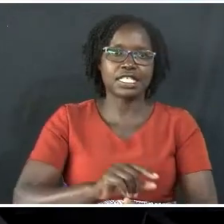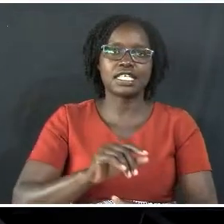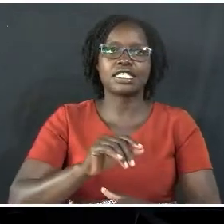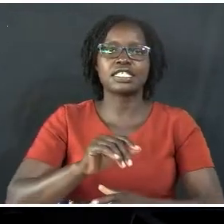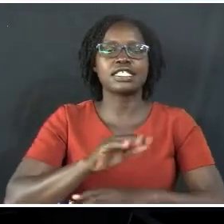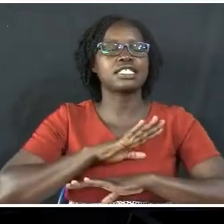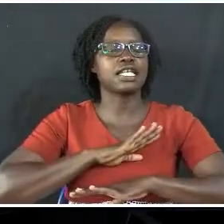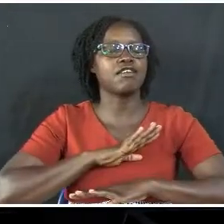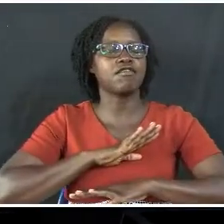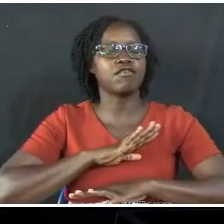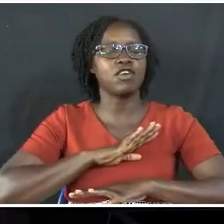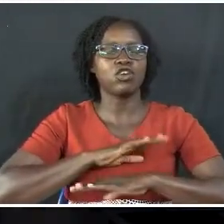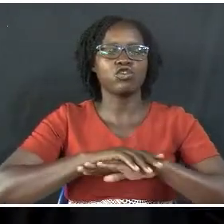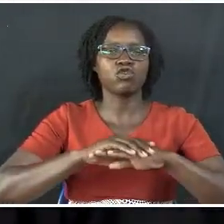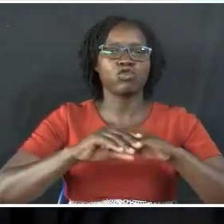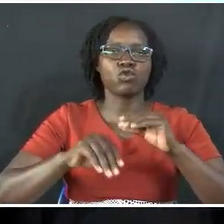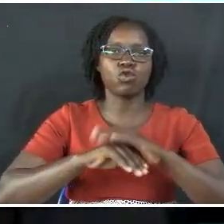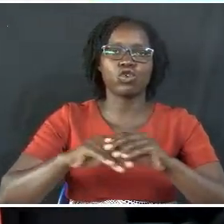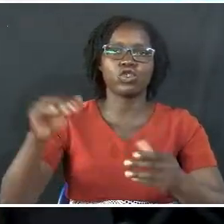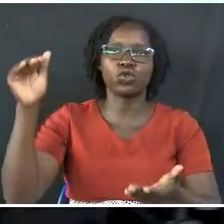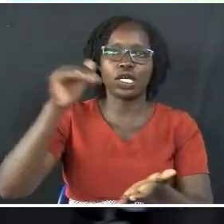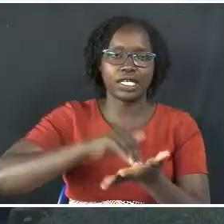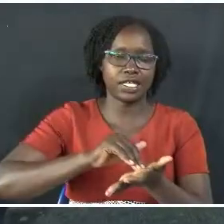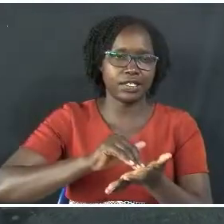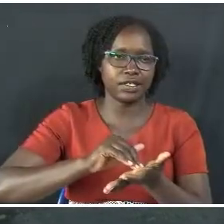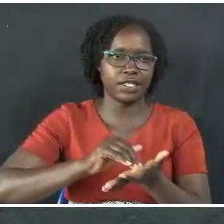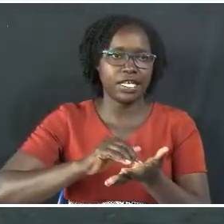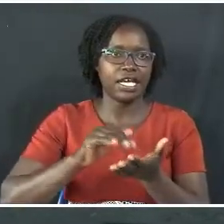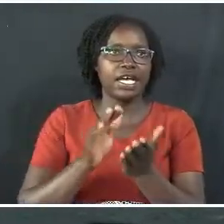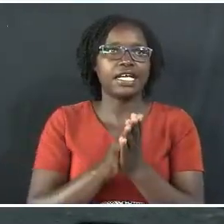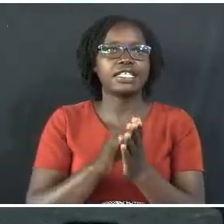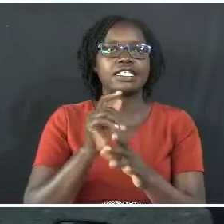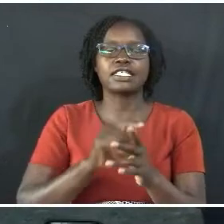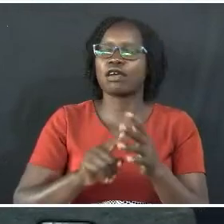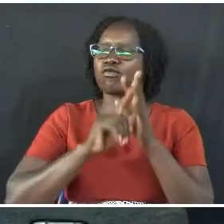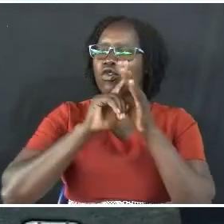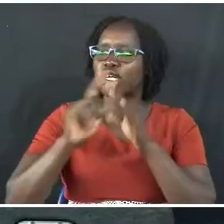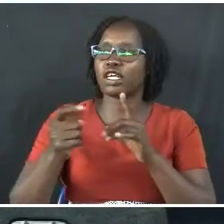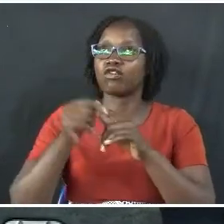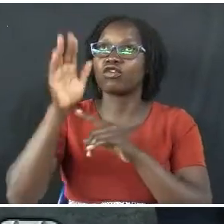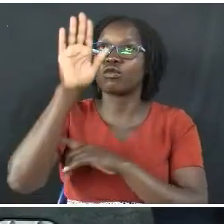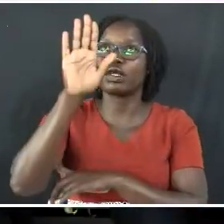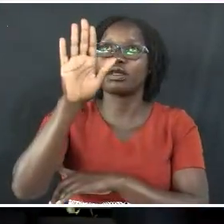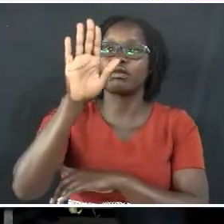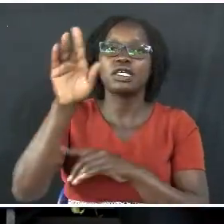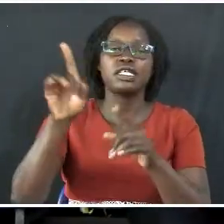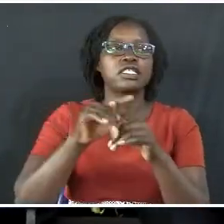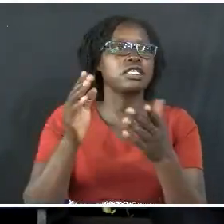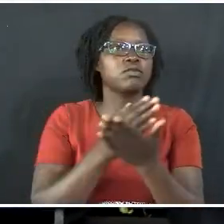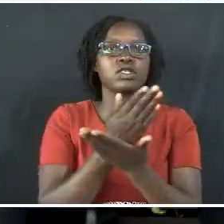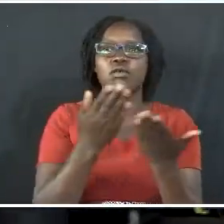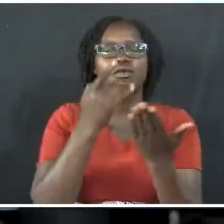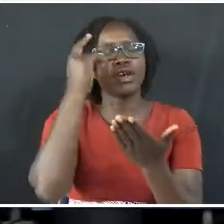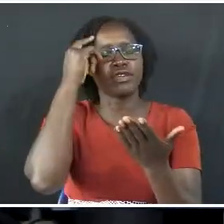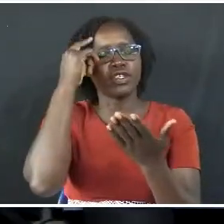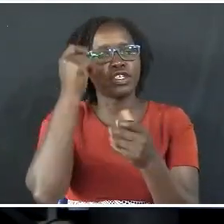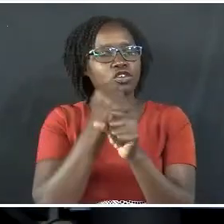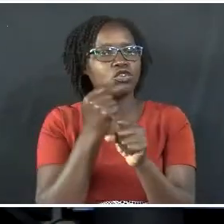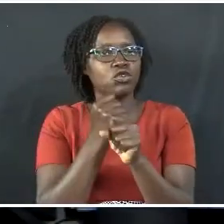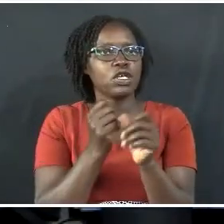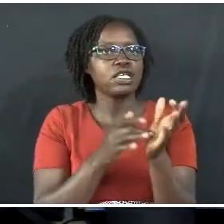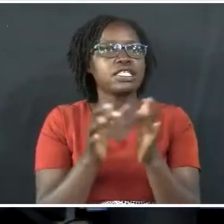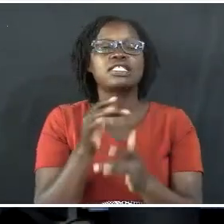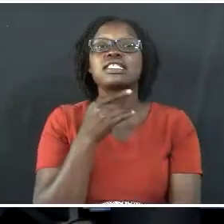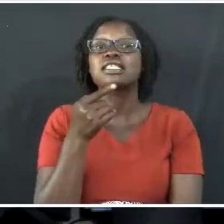is enough to wash you again. And when you run away from him, like some of you are thinking to do,